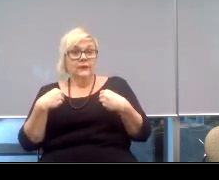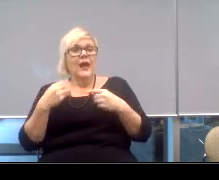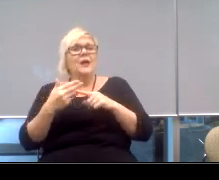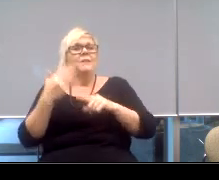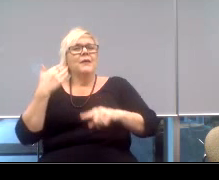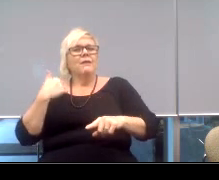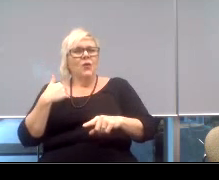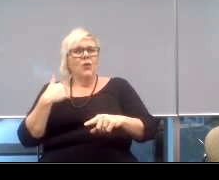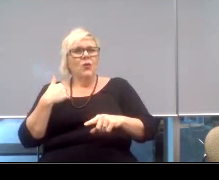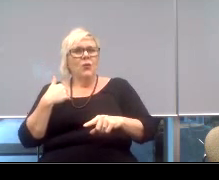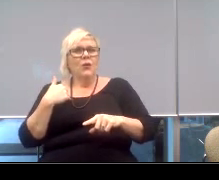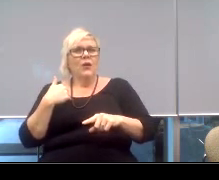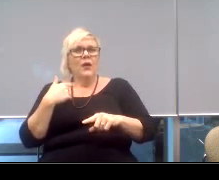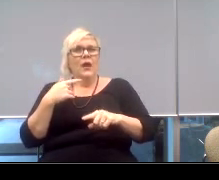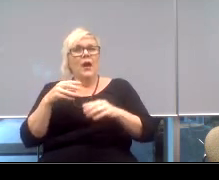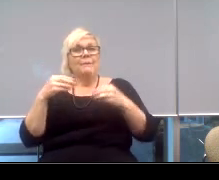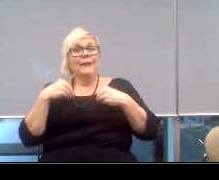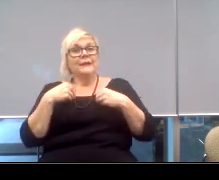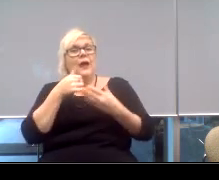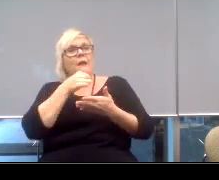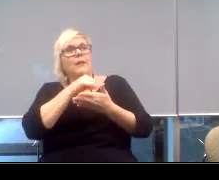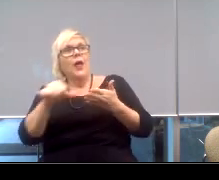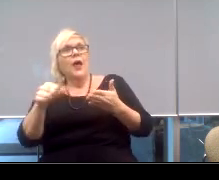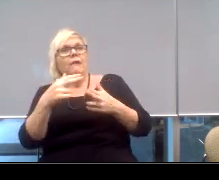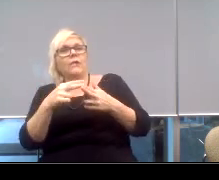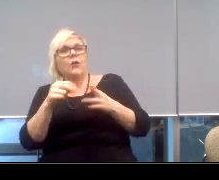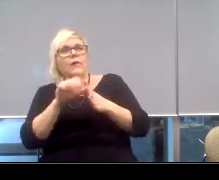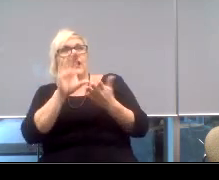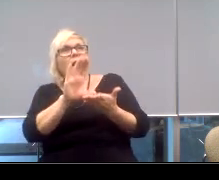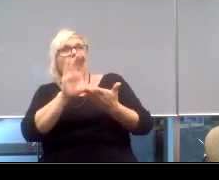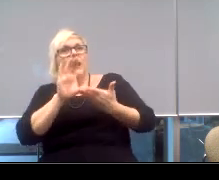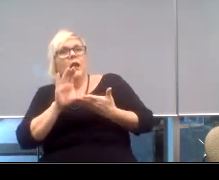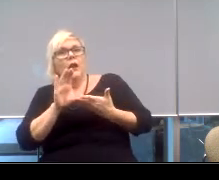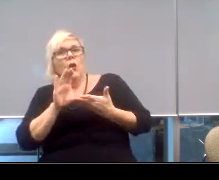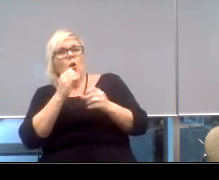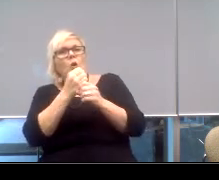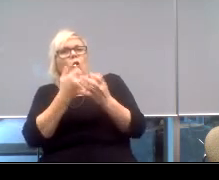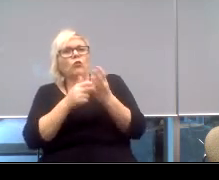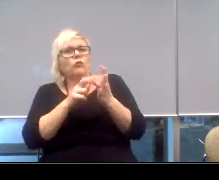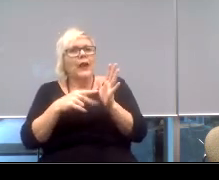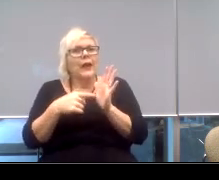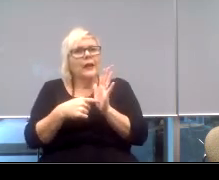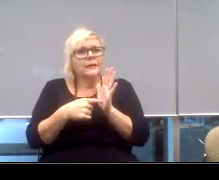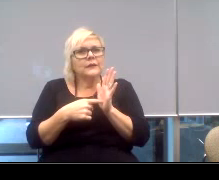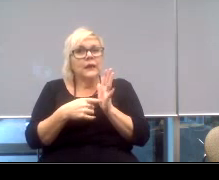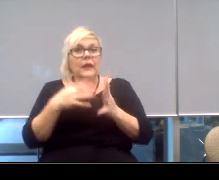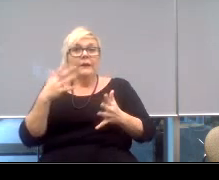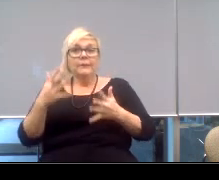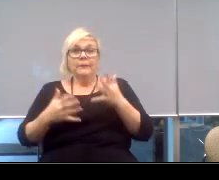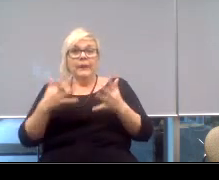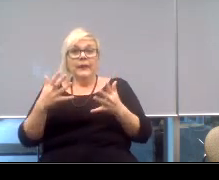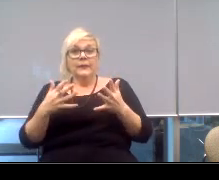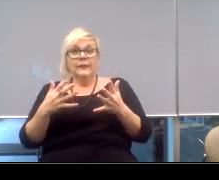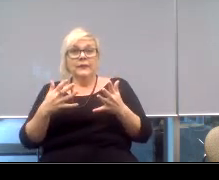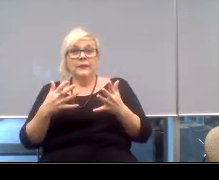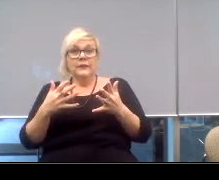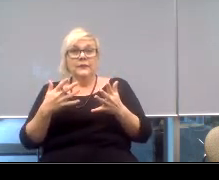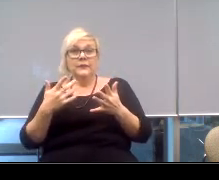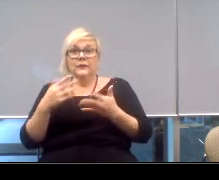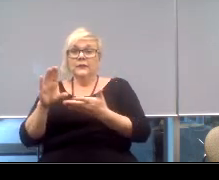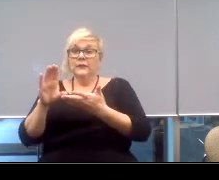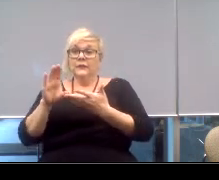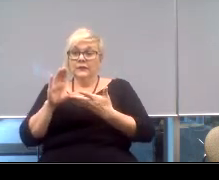generally provided through grants or a contract for specific types of support. And that meant that the only support you had was determined by government